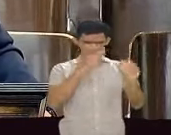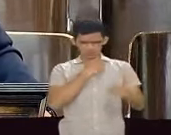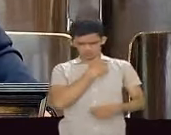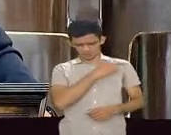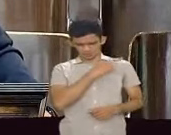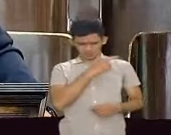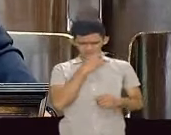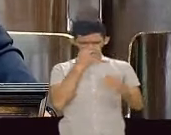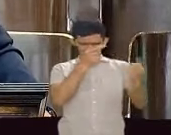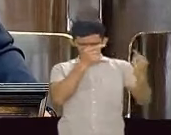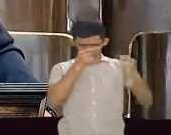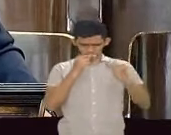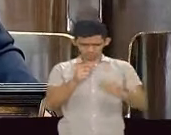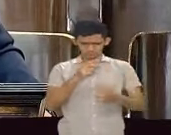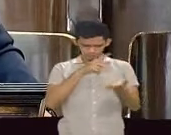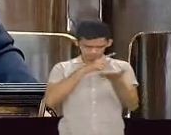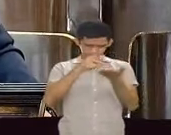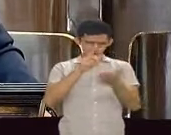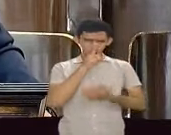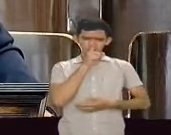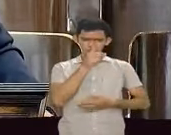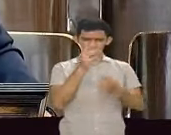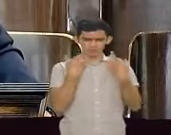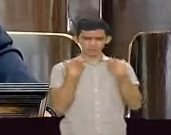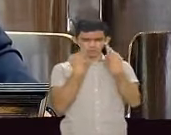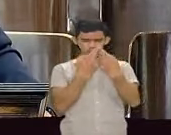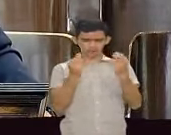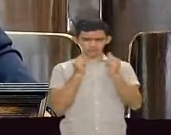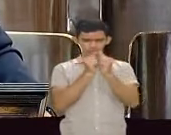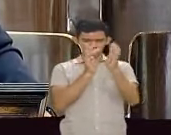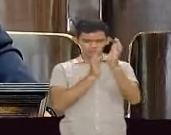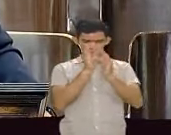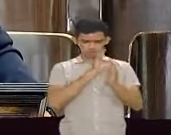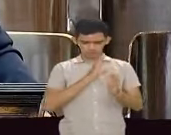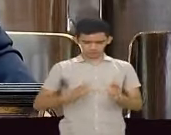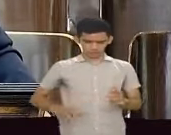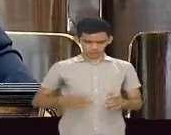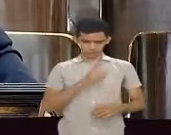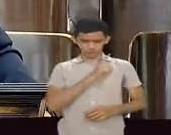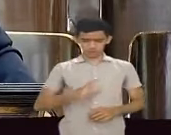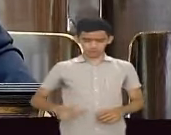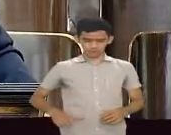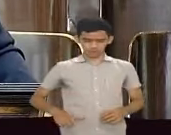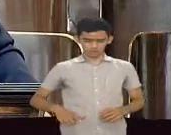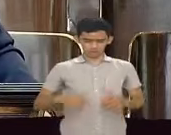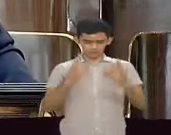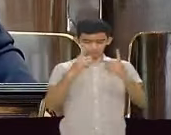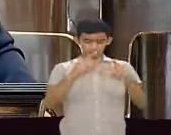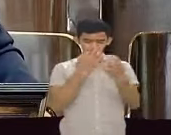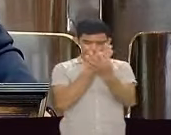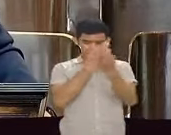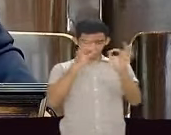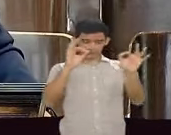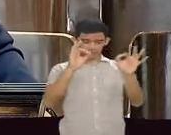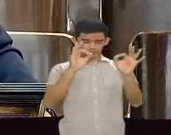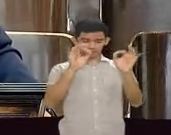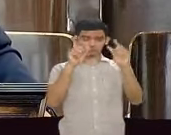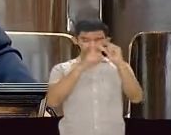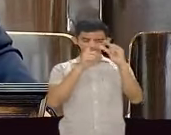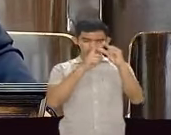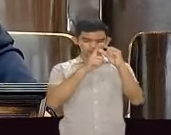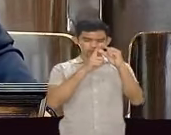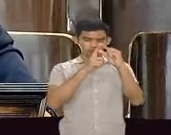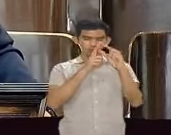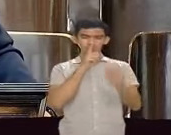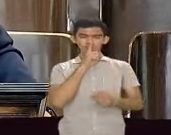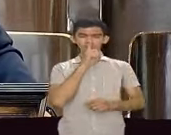come to a pure and true relationship with Jesus Christ. And Lord, I pray that you will free them, as your word has said, that